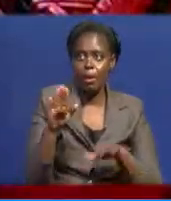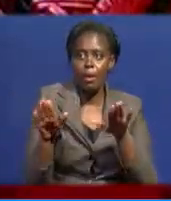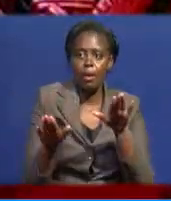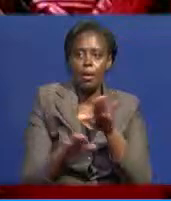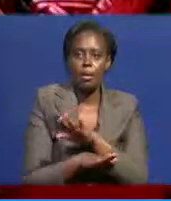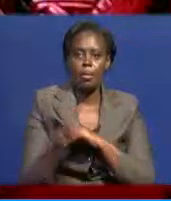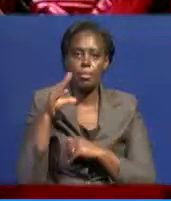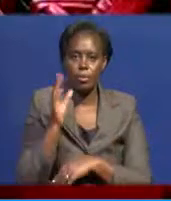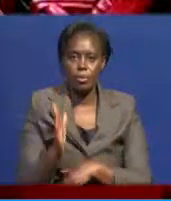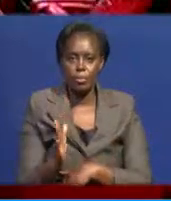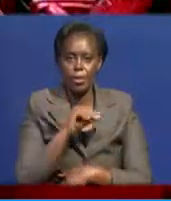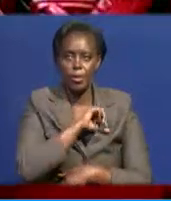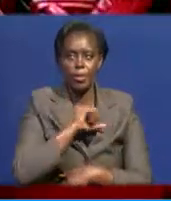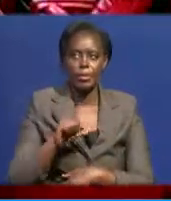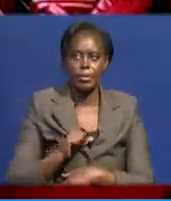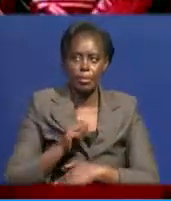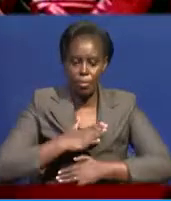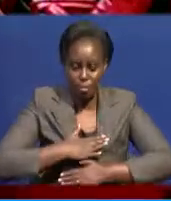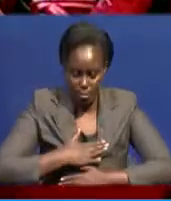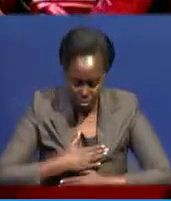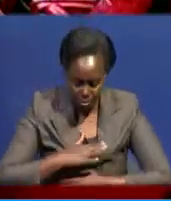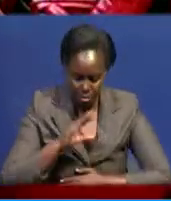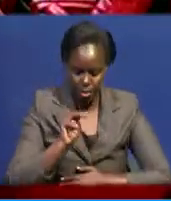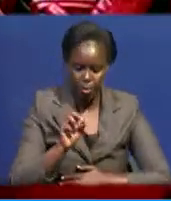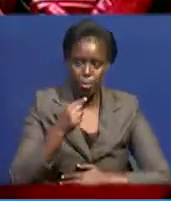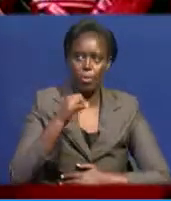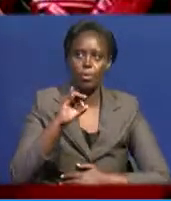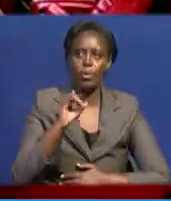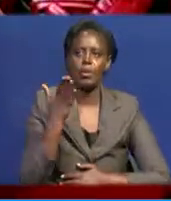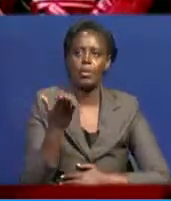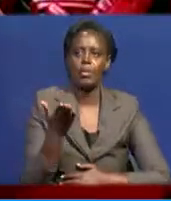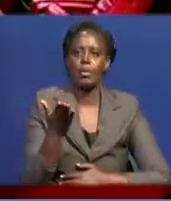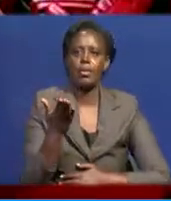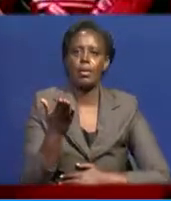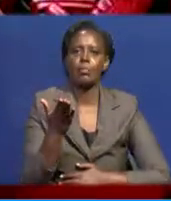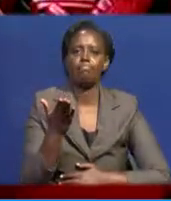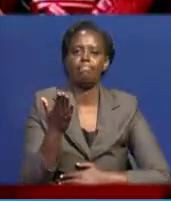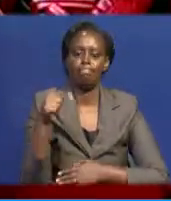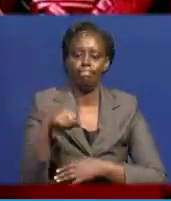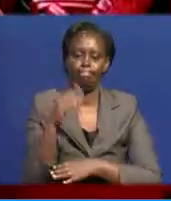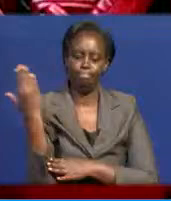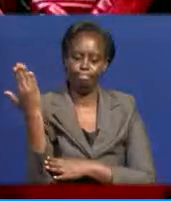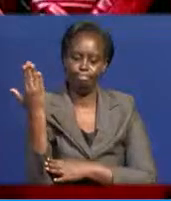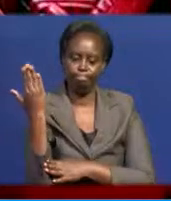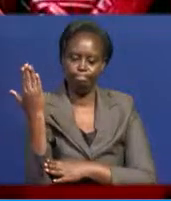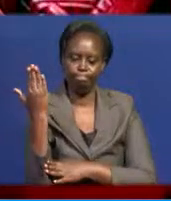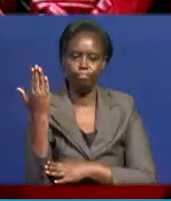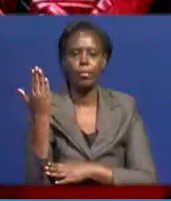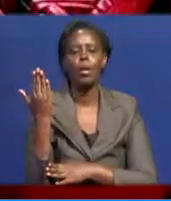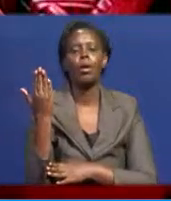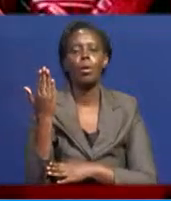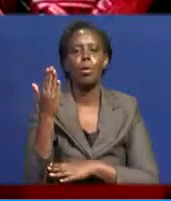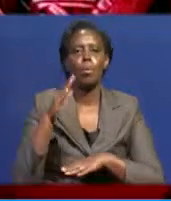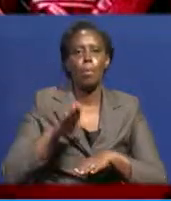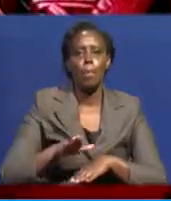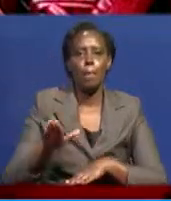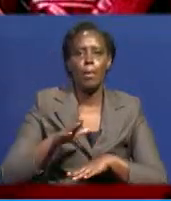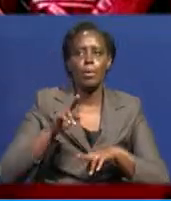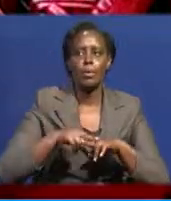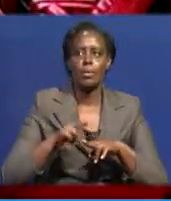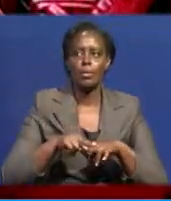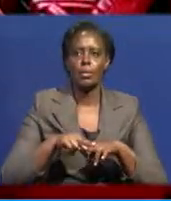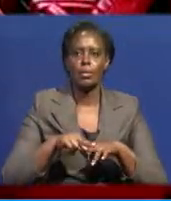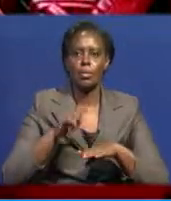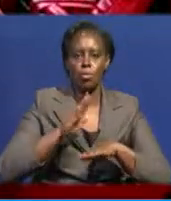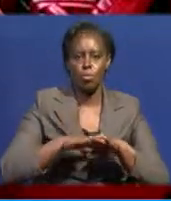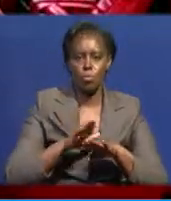Speaker of the Senate, Honorable Catherine Murungi, is in the chambers. He will be presiding over this morning's sitting. Allow me to hand you over to this live broadcast.